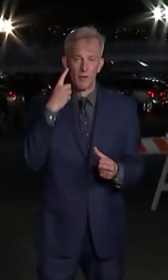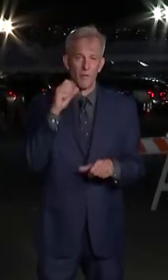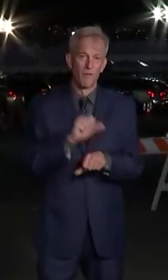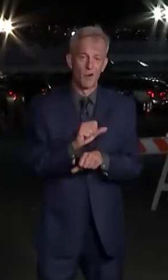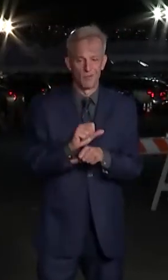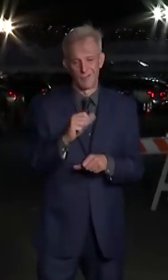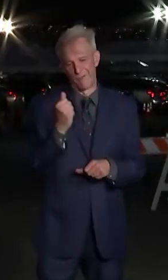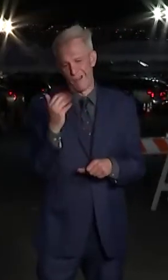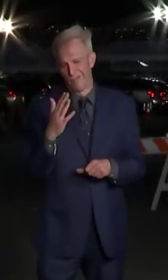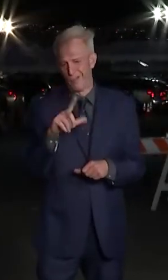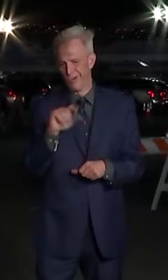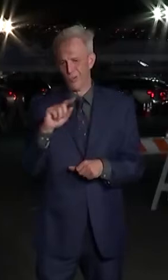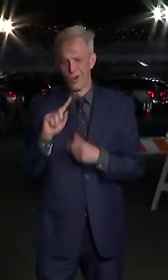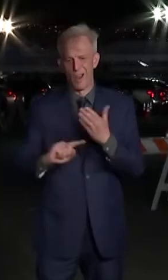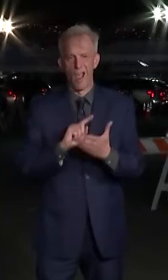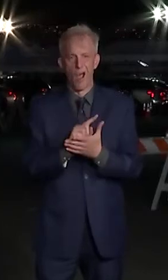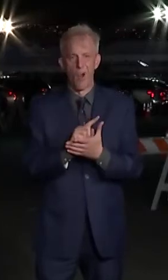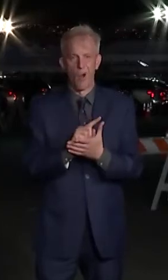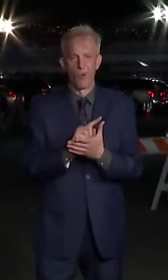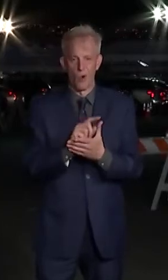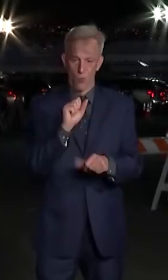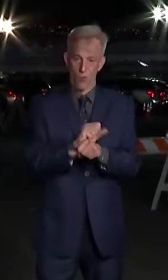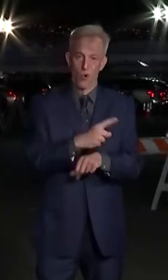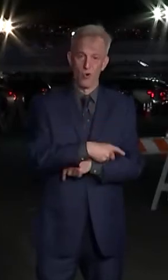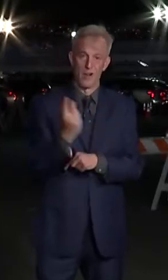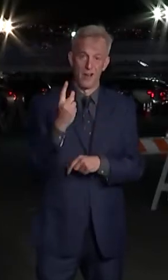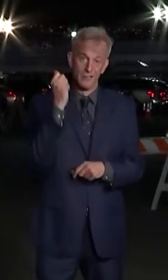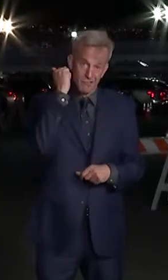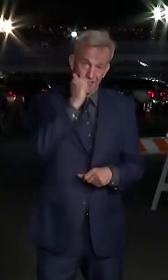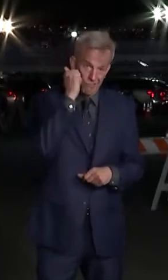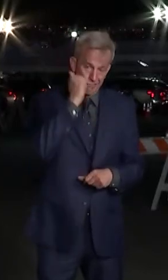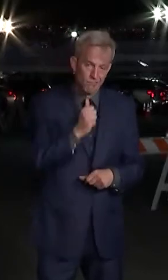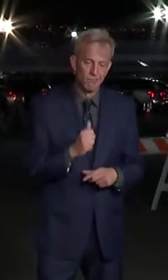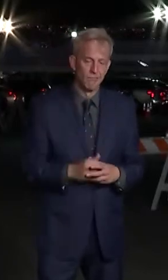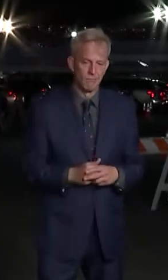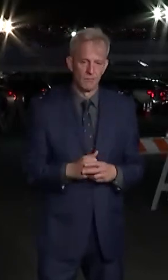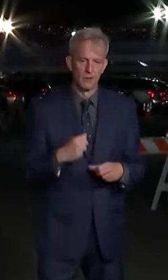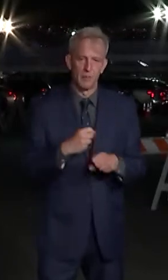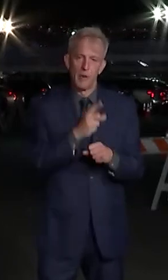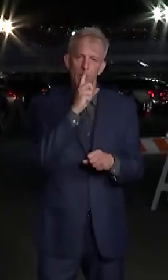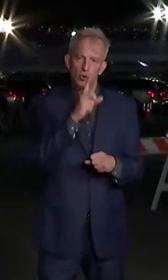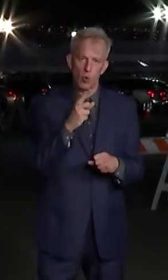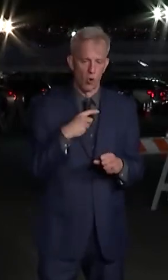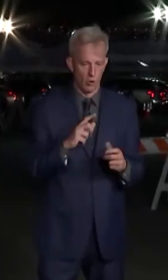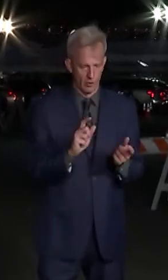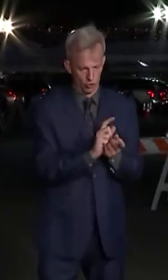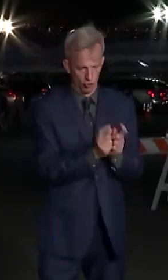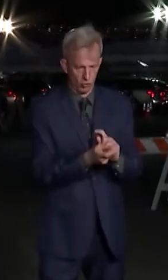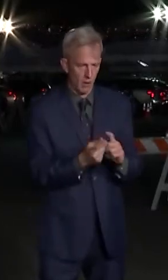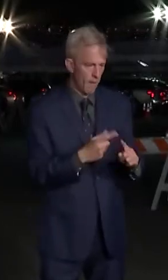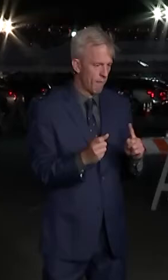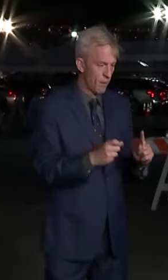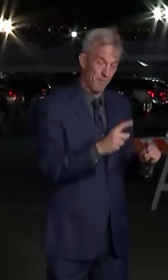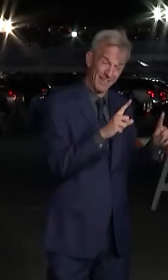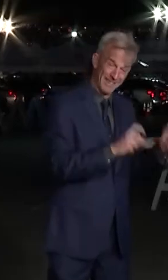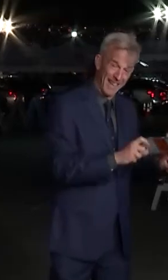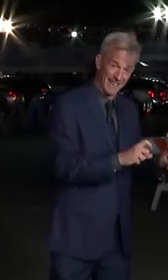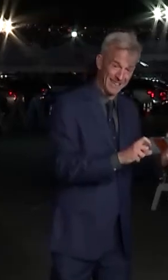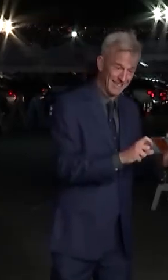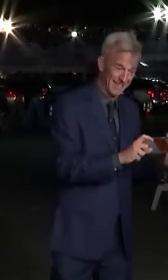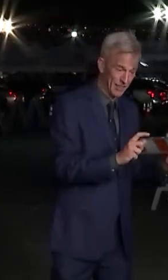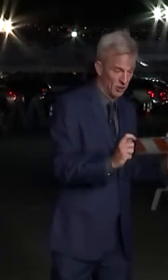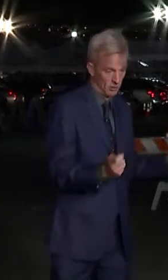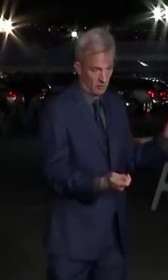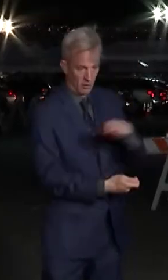to 20-hour days consistently, committedly to make this transition of Dodger Stadium from a mass testing site to a